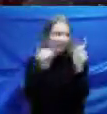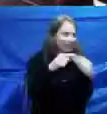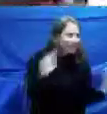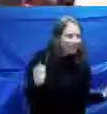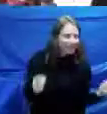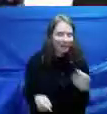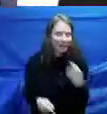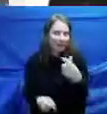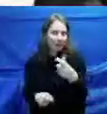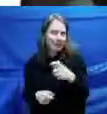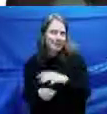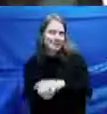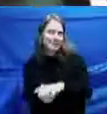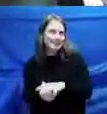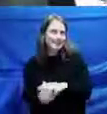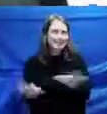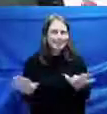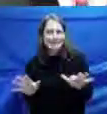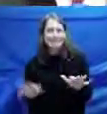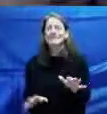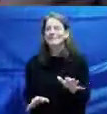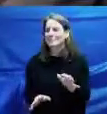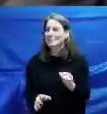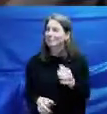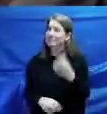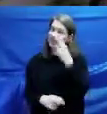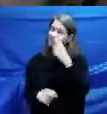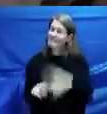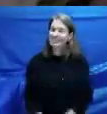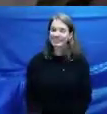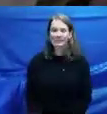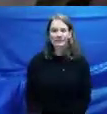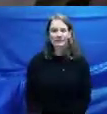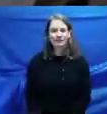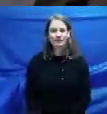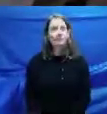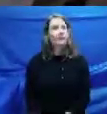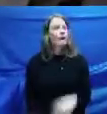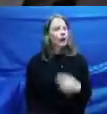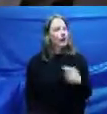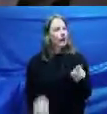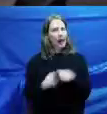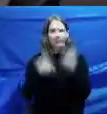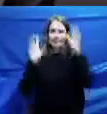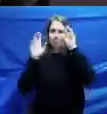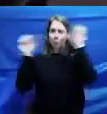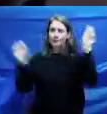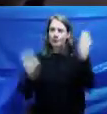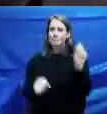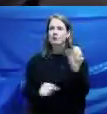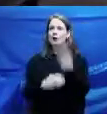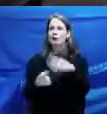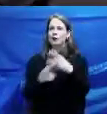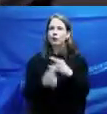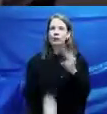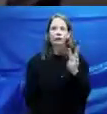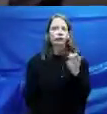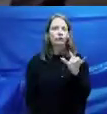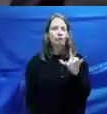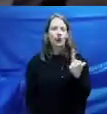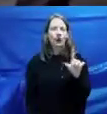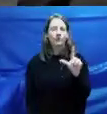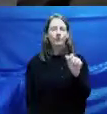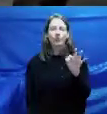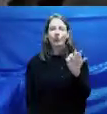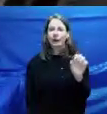fun. To groups like Oceania and the World Wildlife Fund, we understand that you want to protect the natural environment of the Arctic,